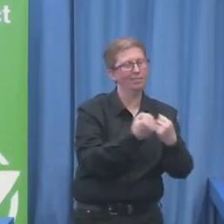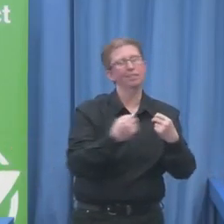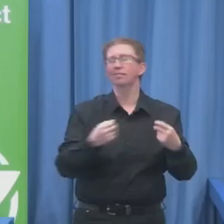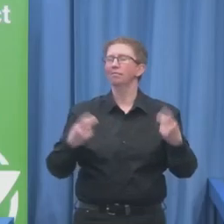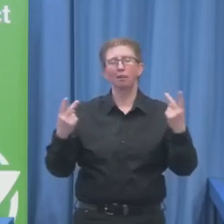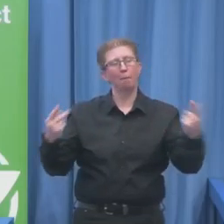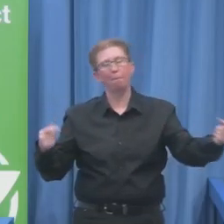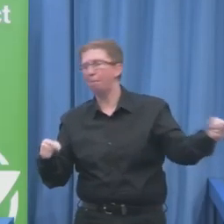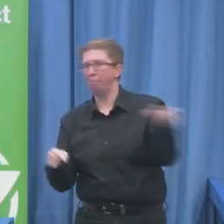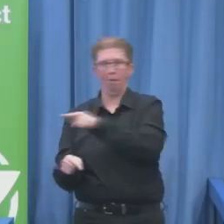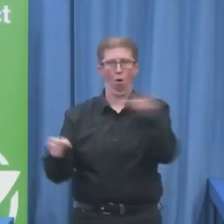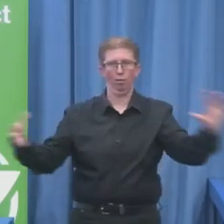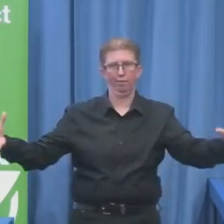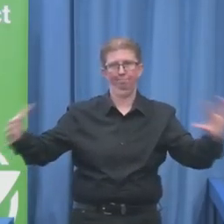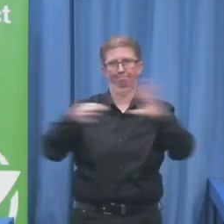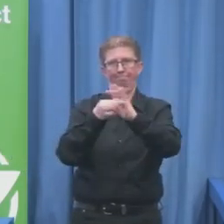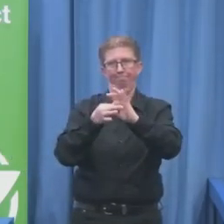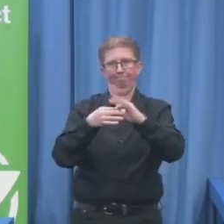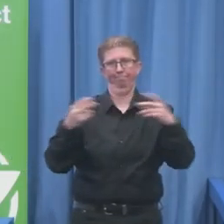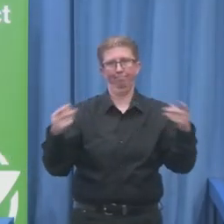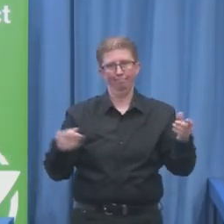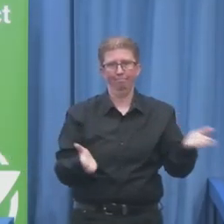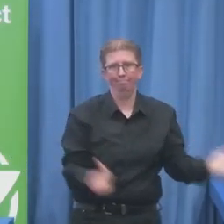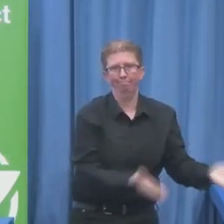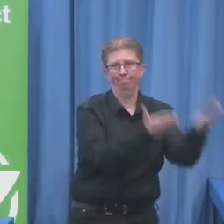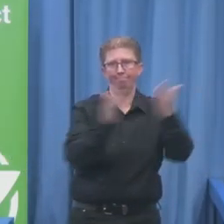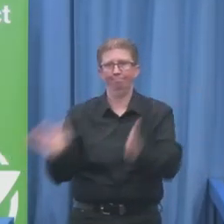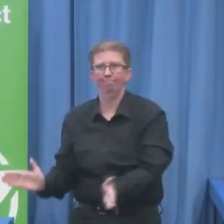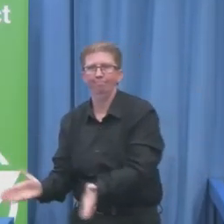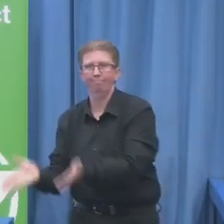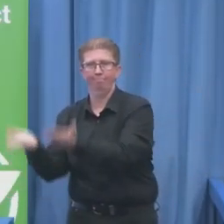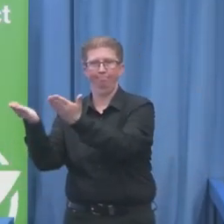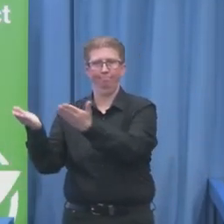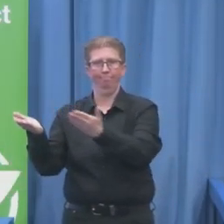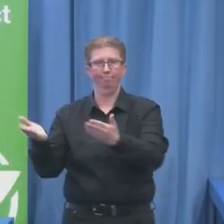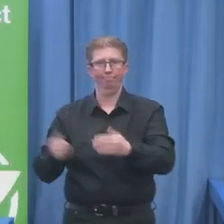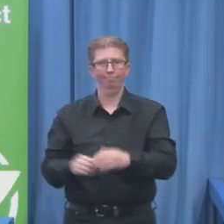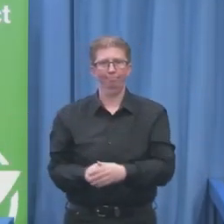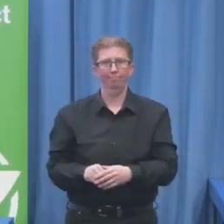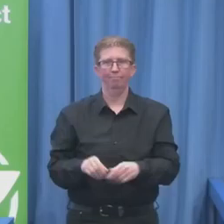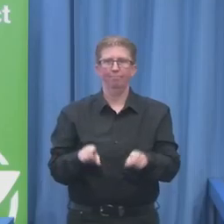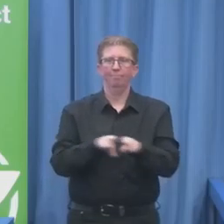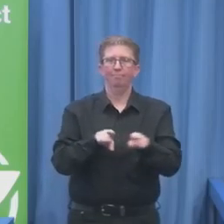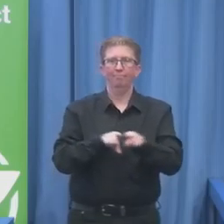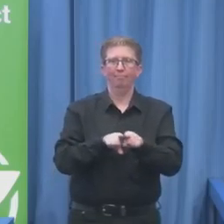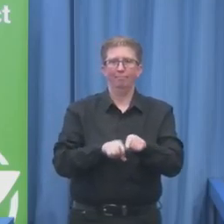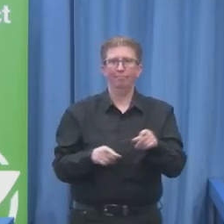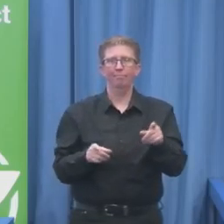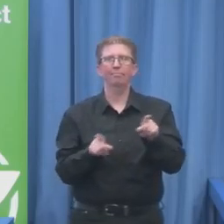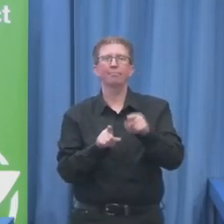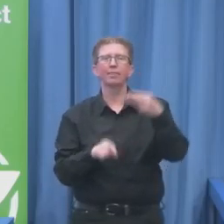an hybrid organization. That means that our service users are becoming part of the